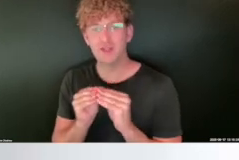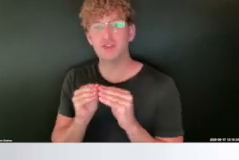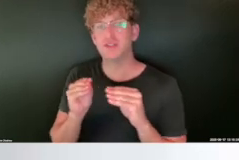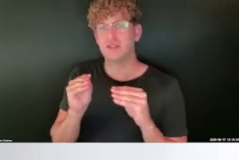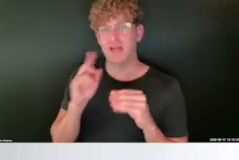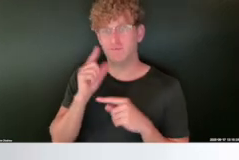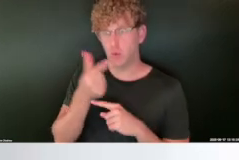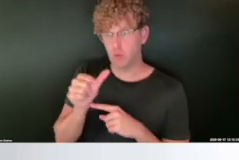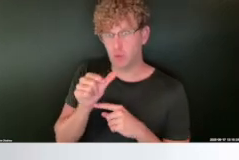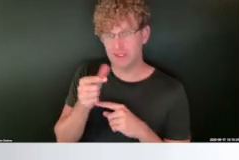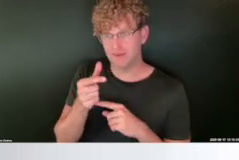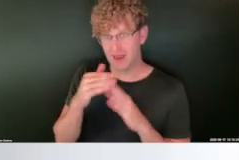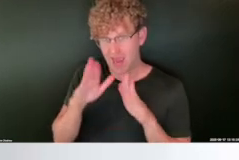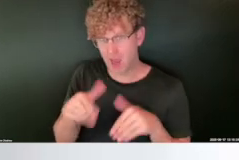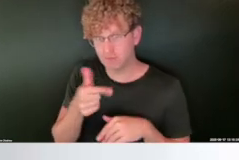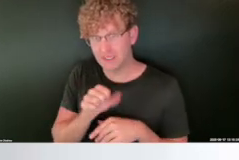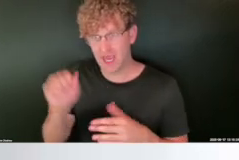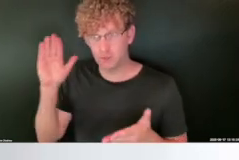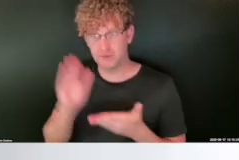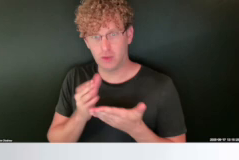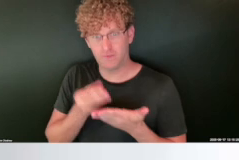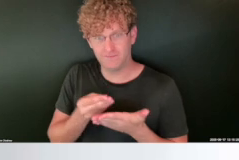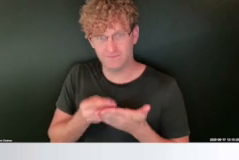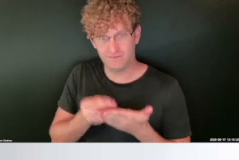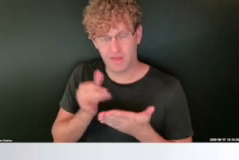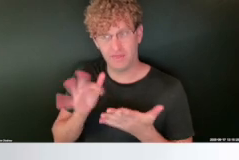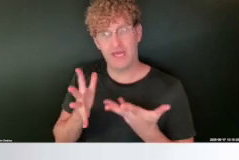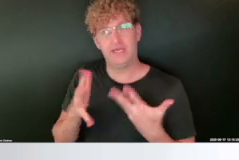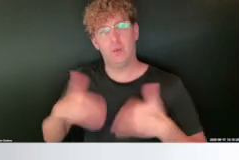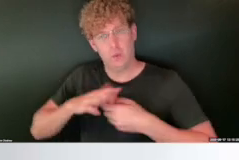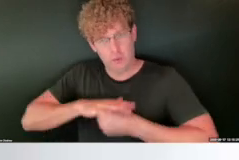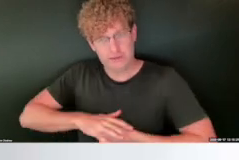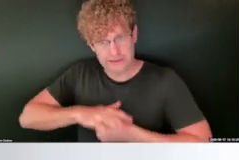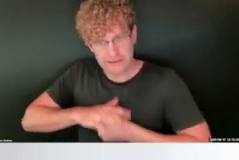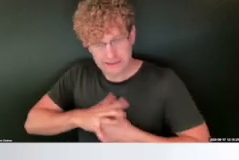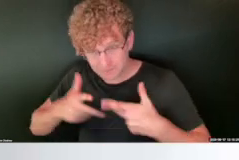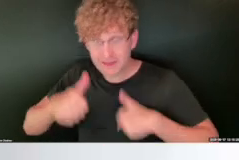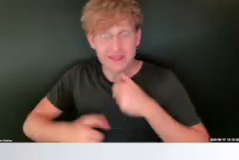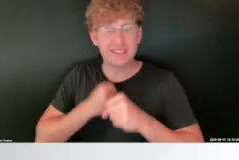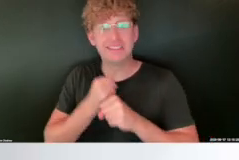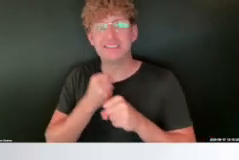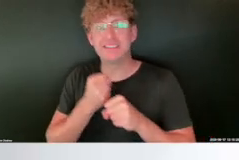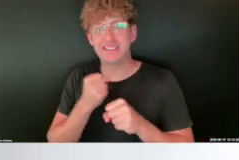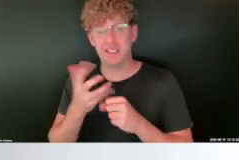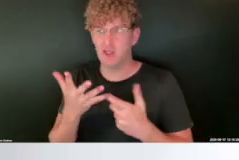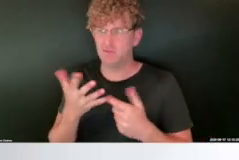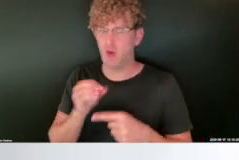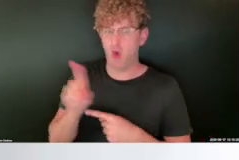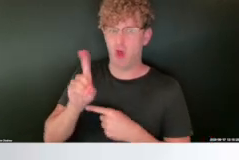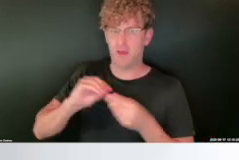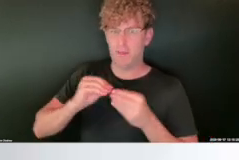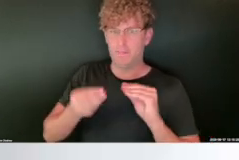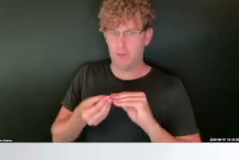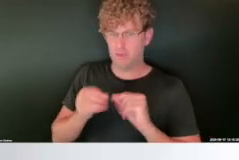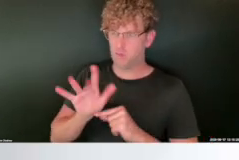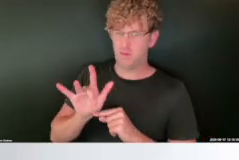Fund, and that further constrains us. This year, an odd-numbered year, the legislative session ends